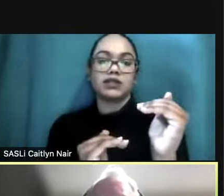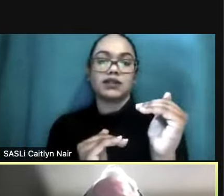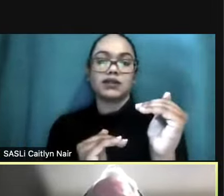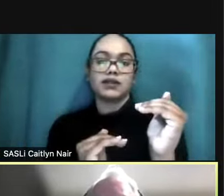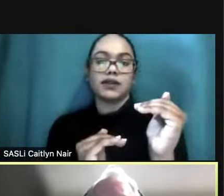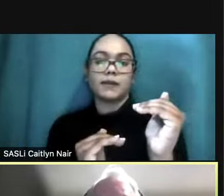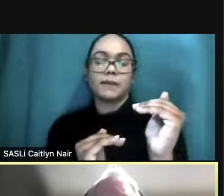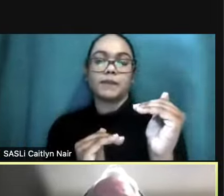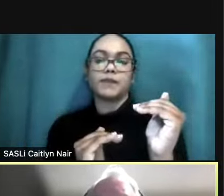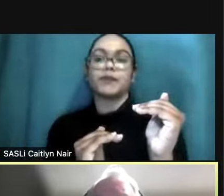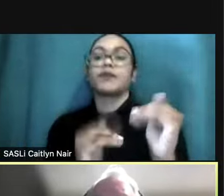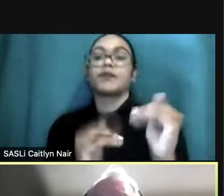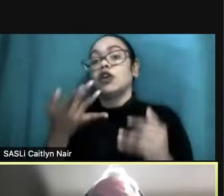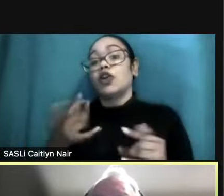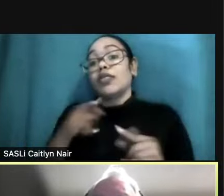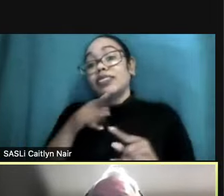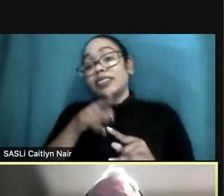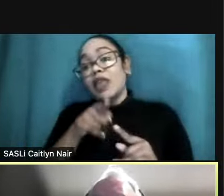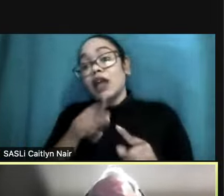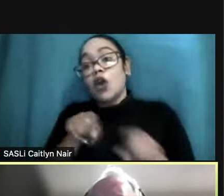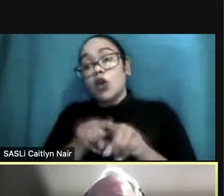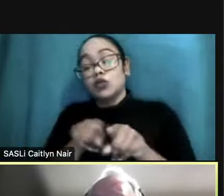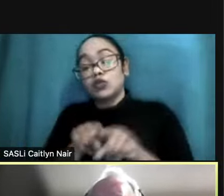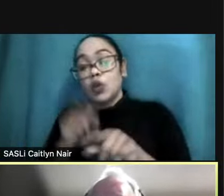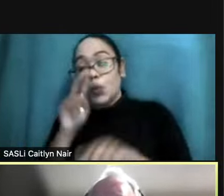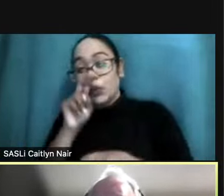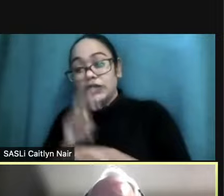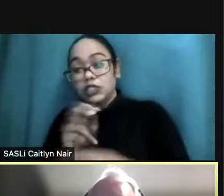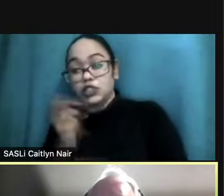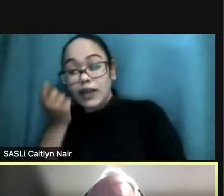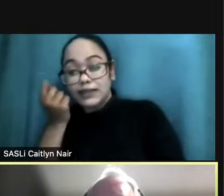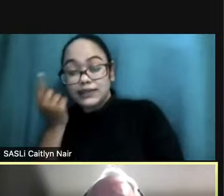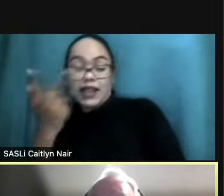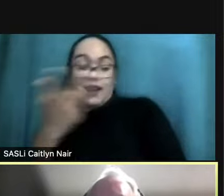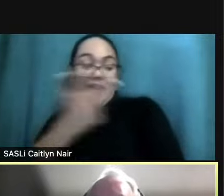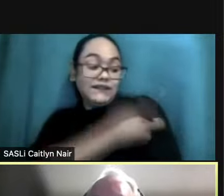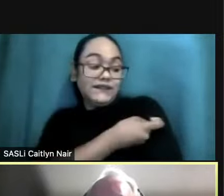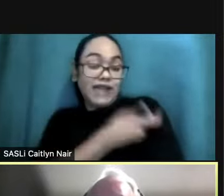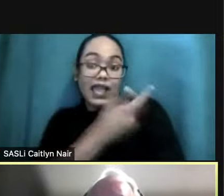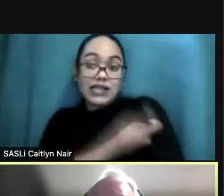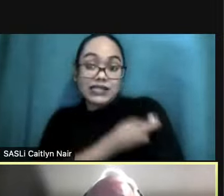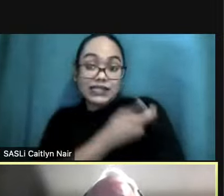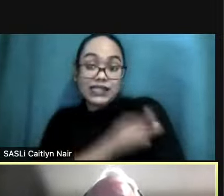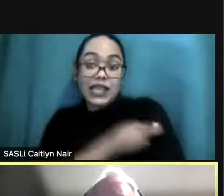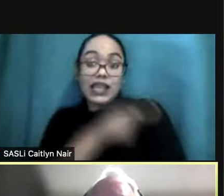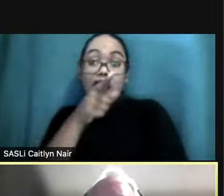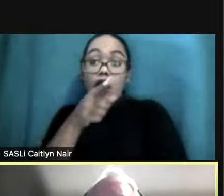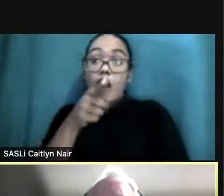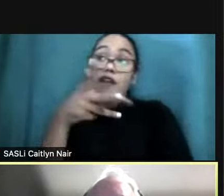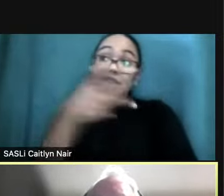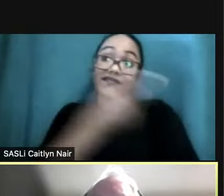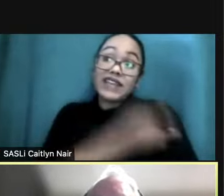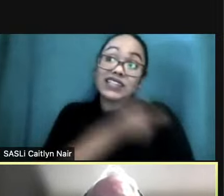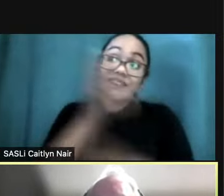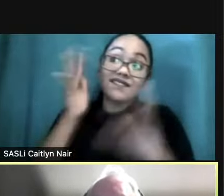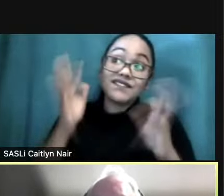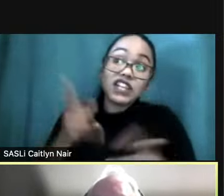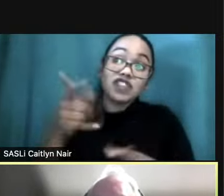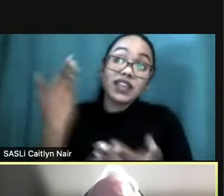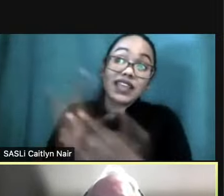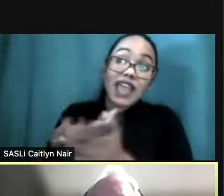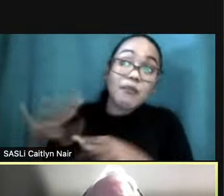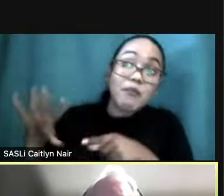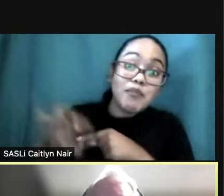also ties to understanding in vaccinated individuals, if they're getting infected with this variant, what